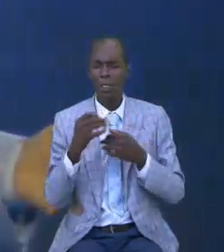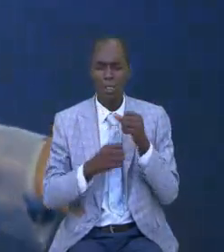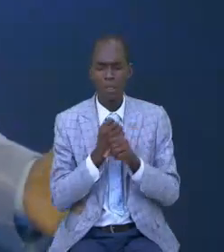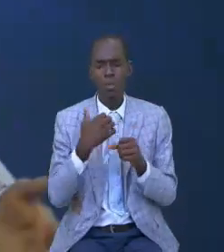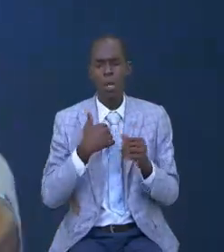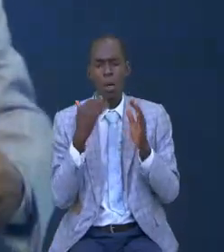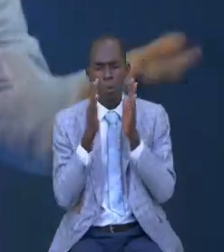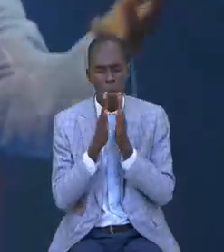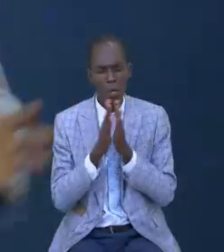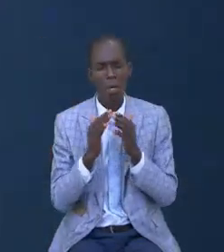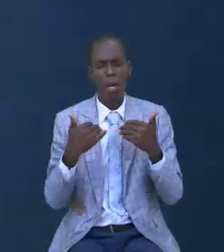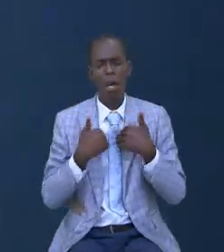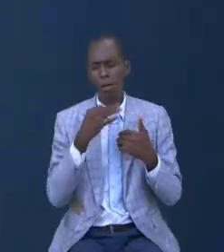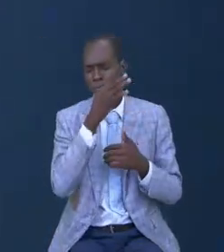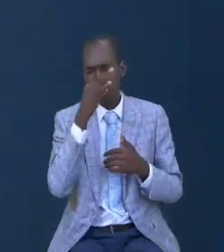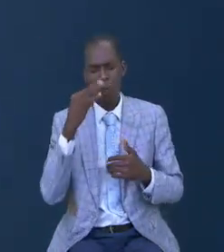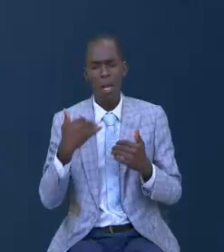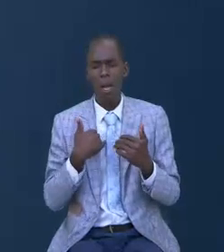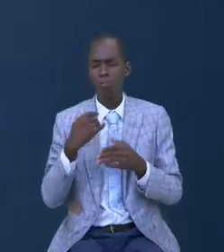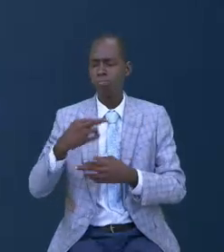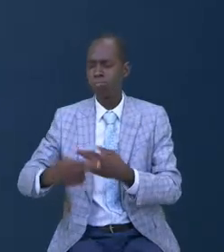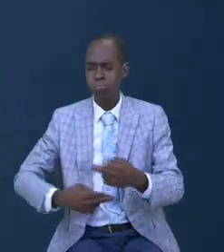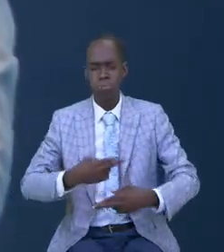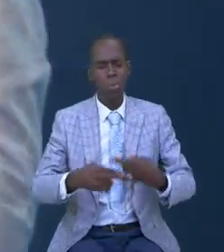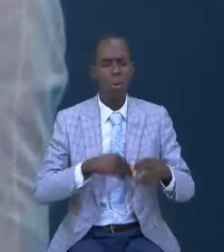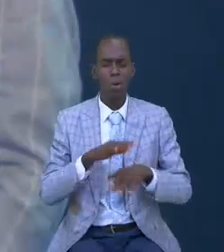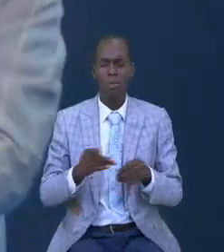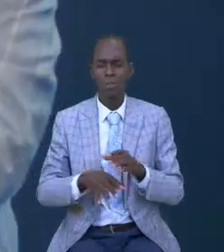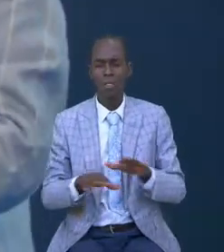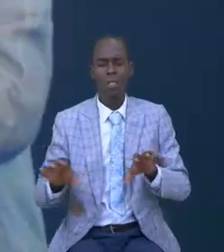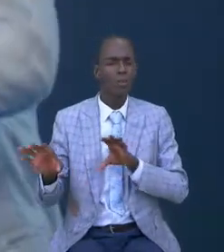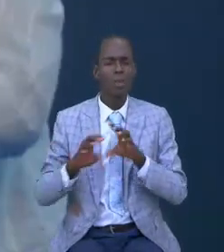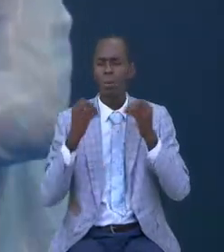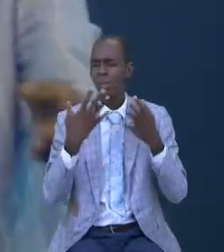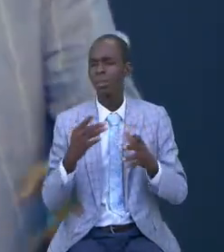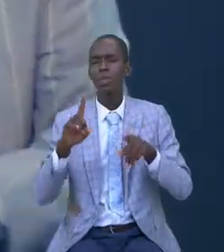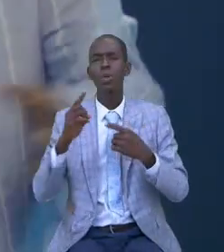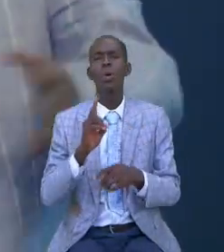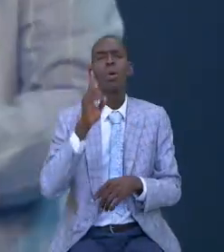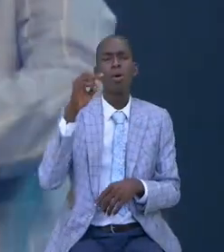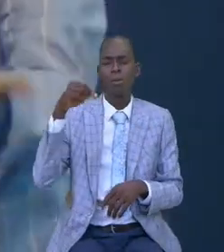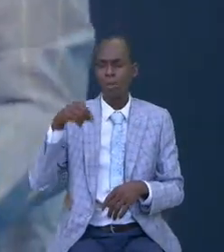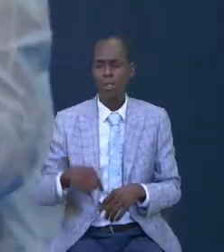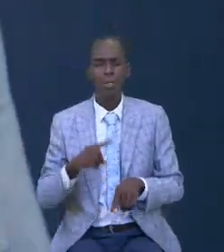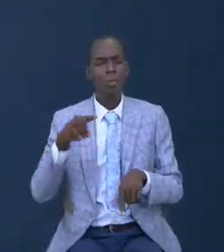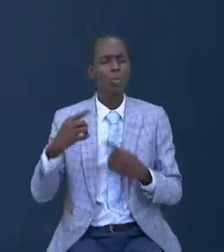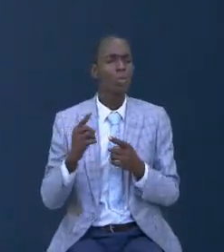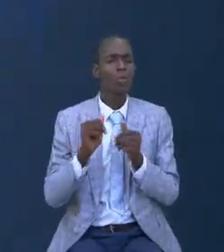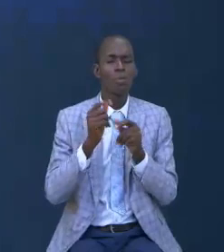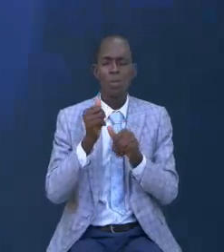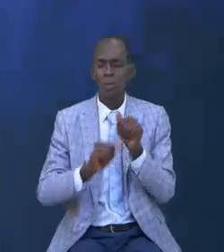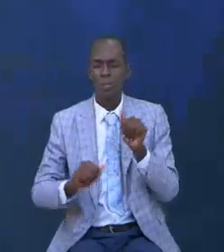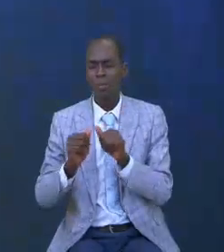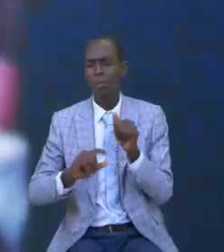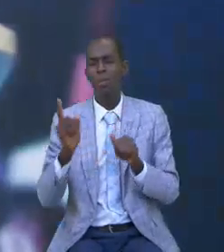have cried, they have rolled on the ground, they have done everything, gone up, gone down, and gone to and fro, and yet